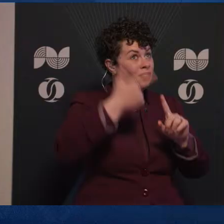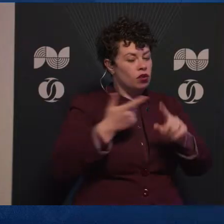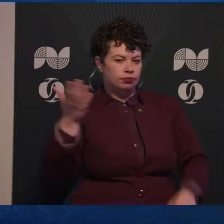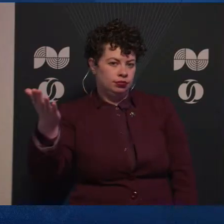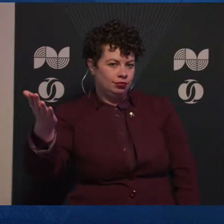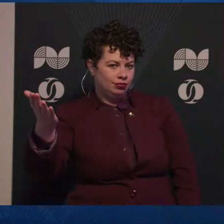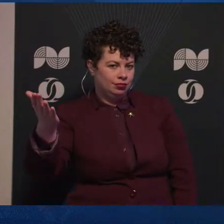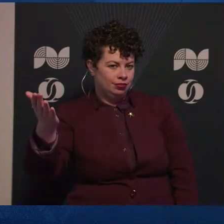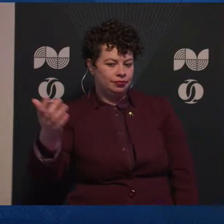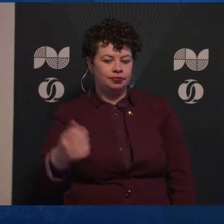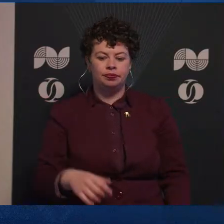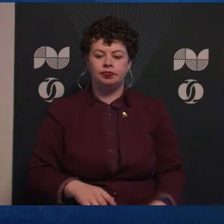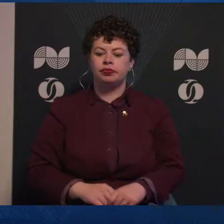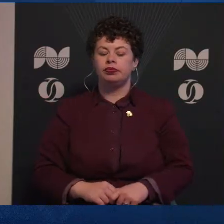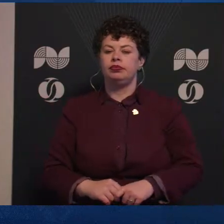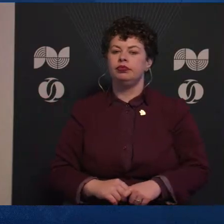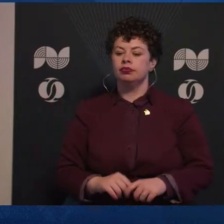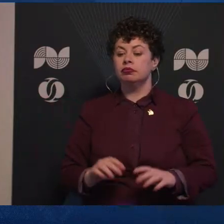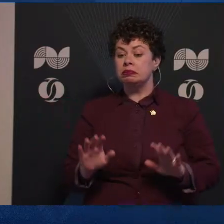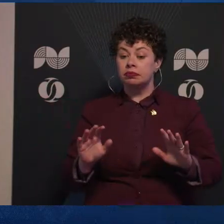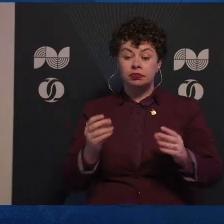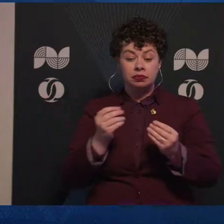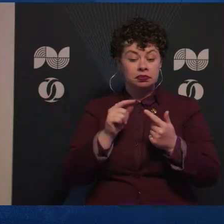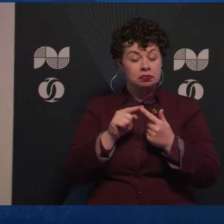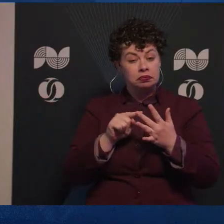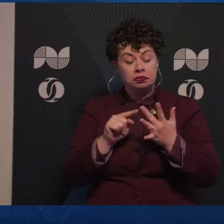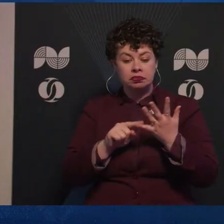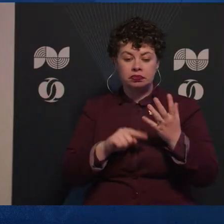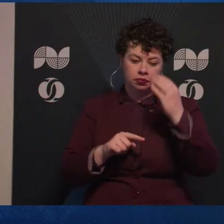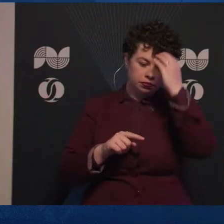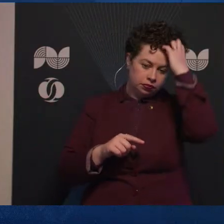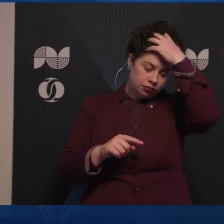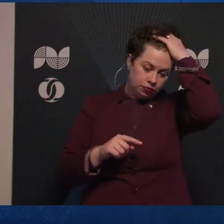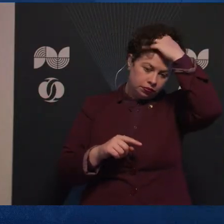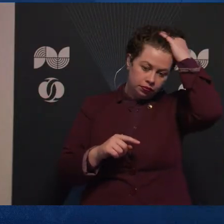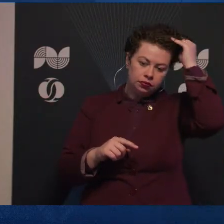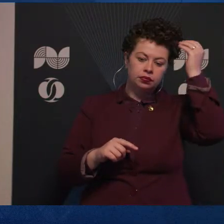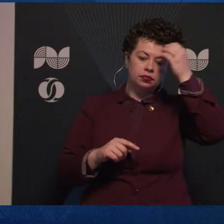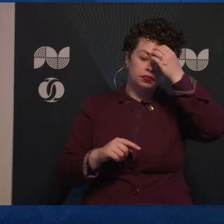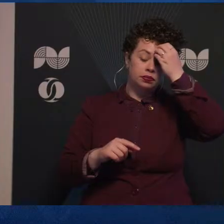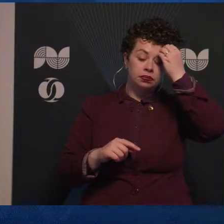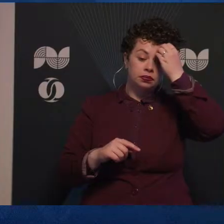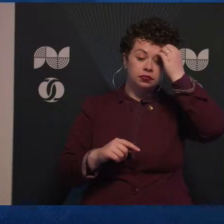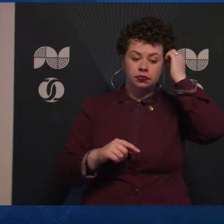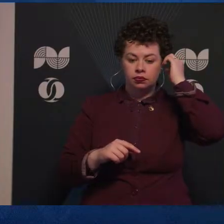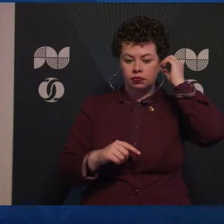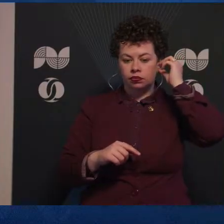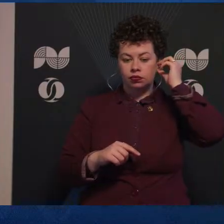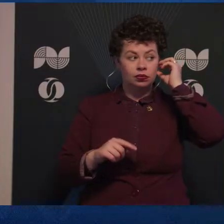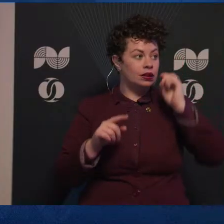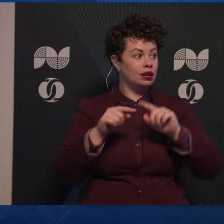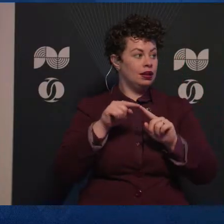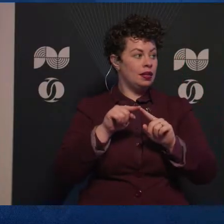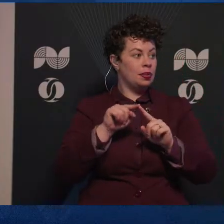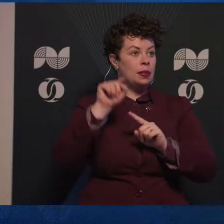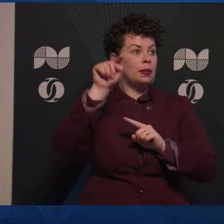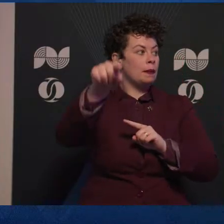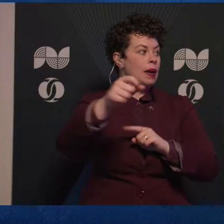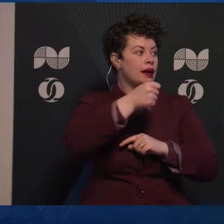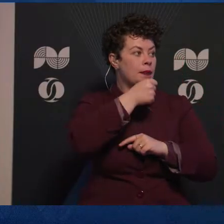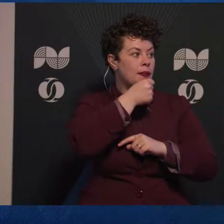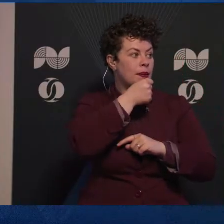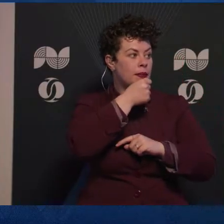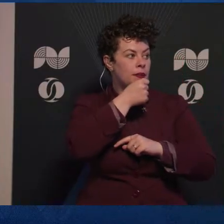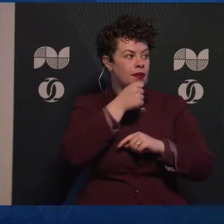want to come in, but I wouldn't mind just getting through some more questions. I've got a question a little further back. Sorry, Elizabeth, but Hi. You might be